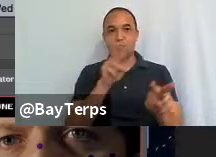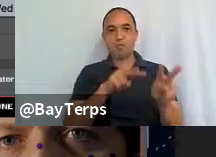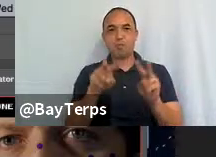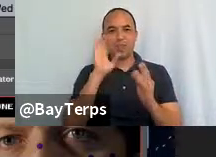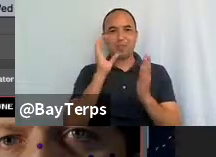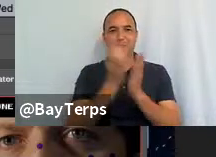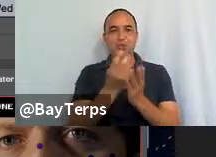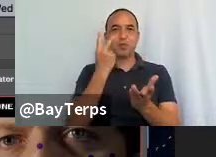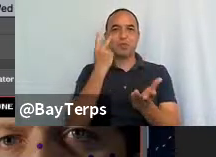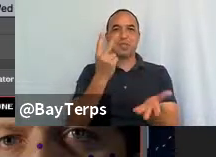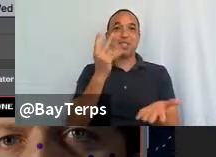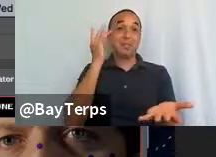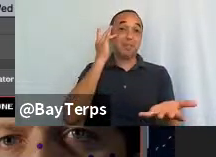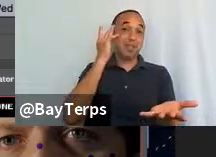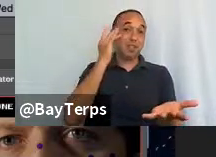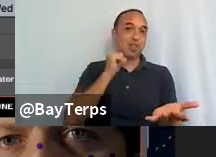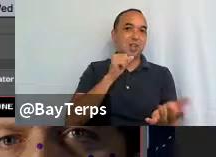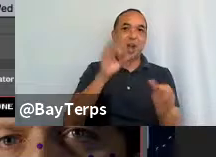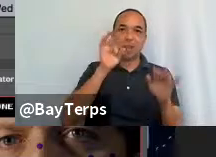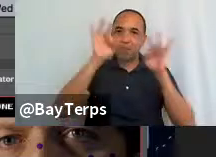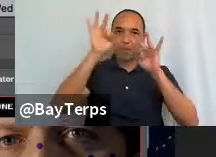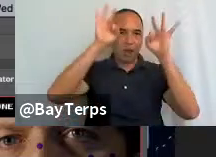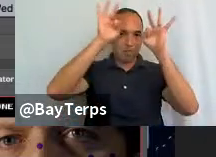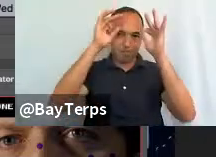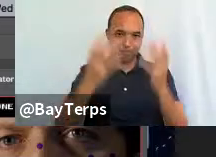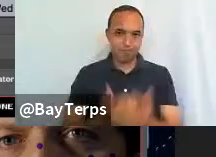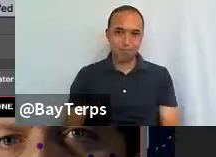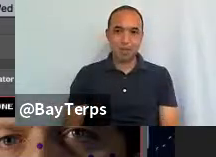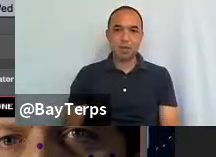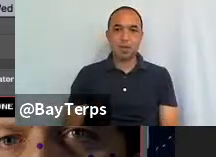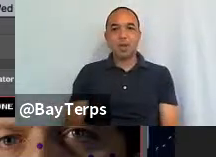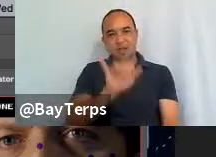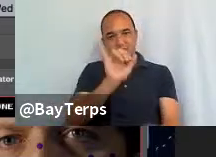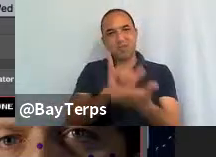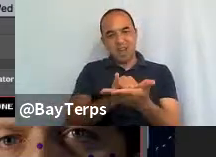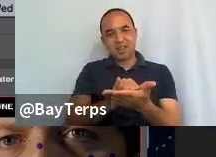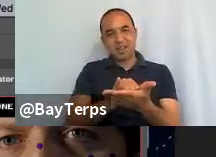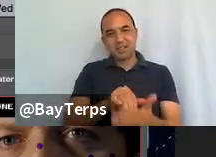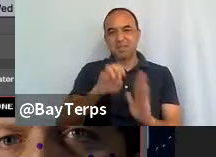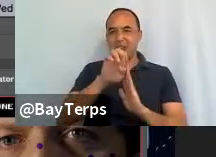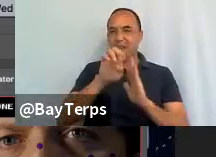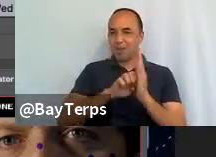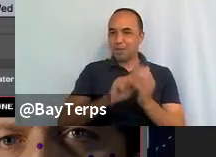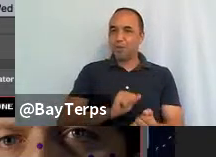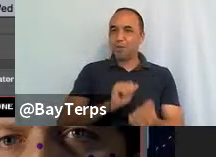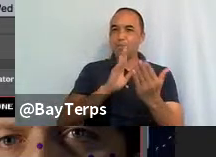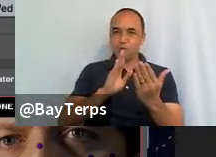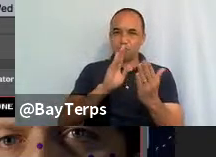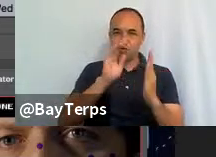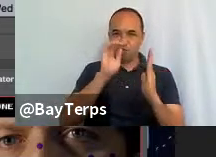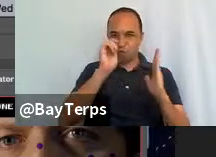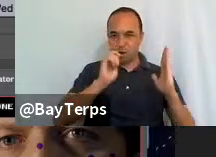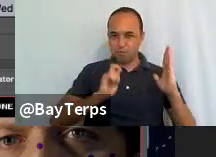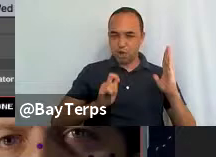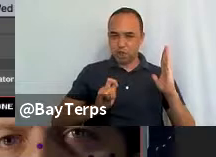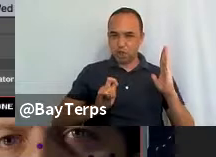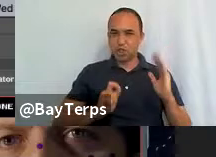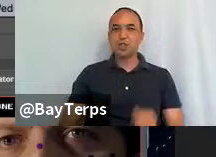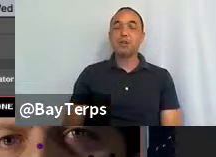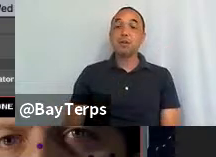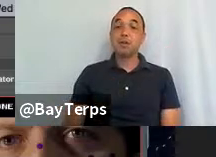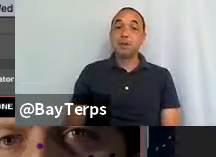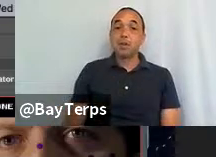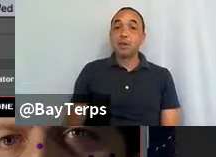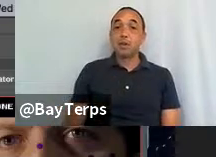his purple pox. So that's ethical airbrushing. So again, I am going to duplicate